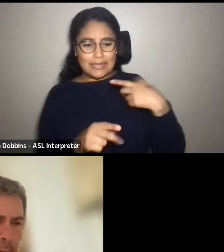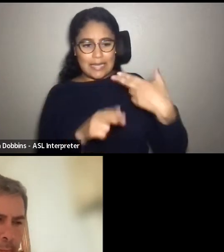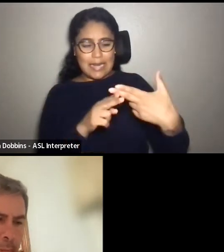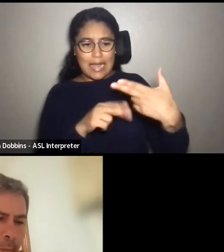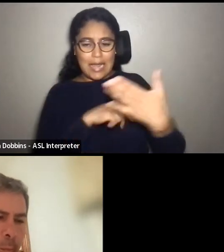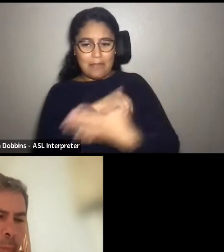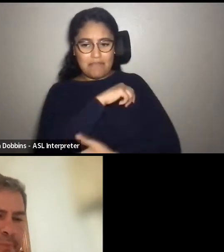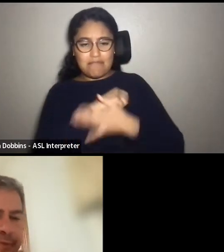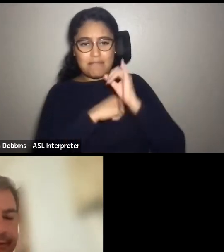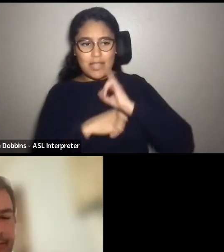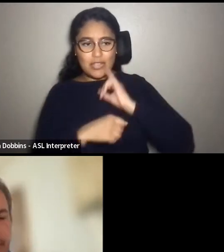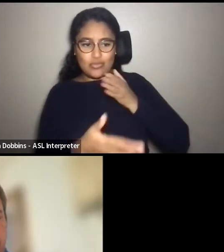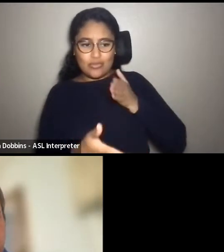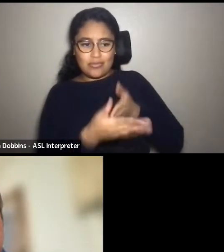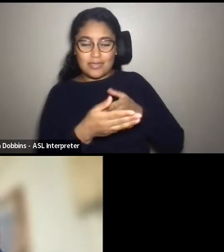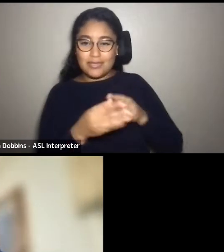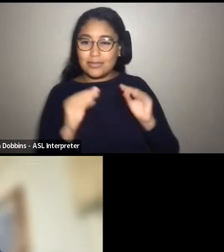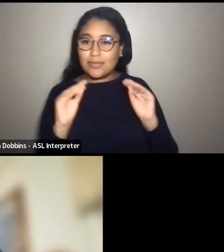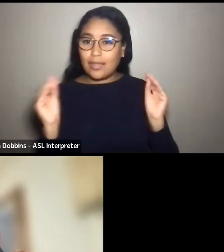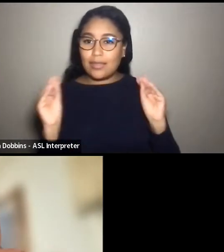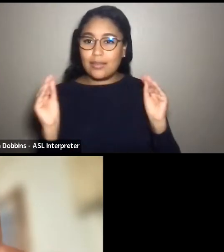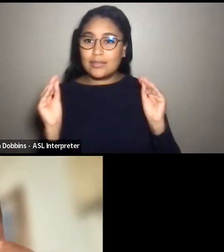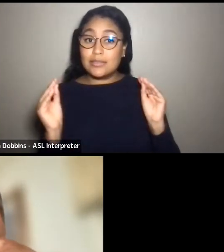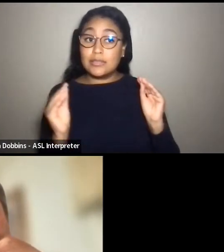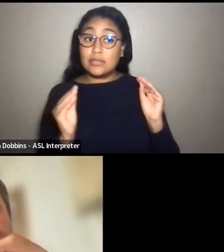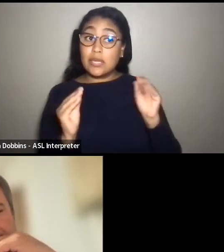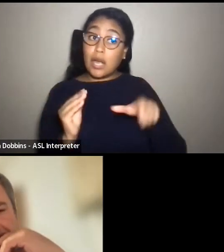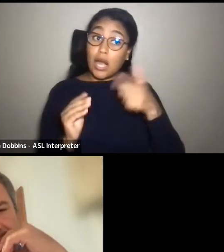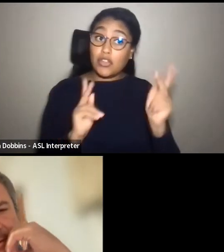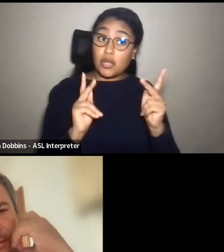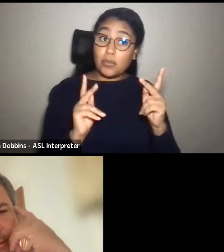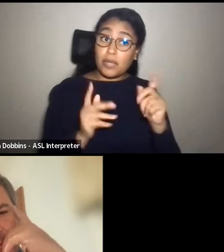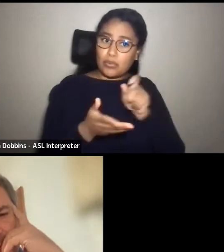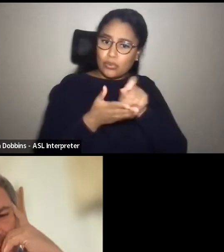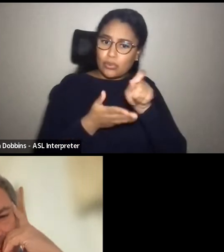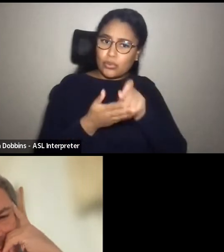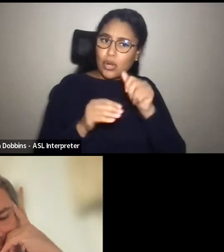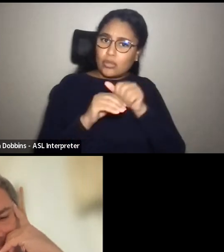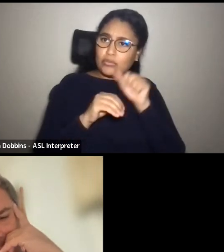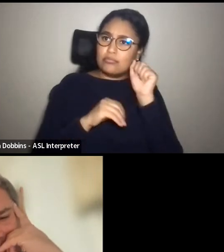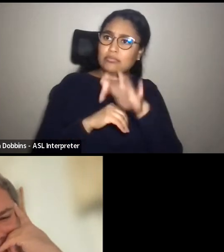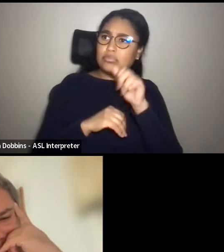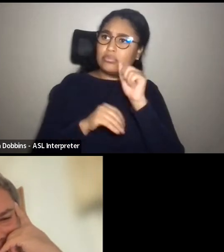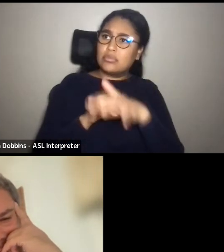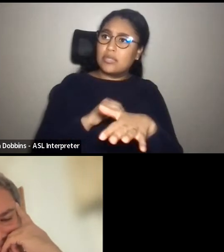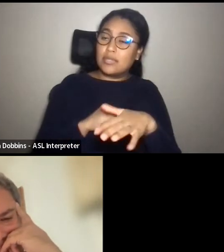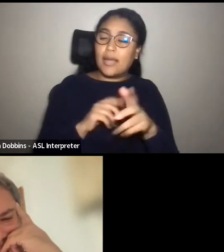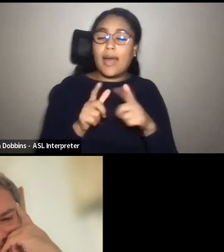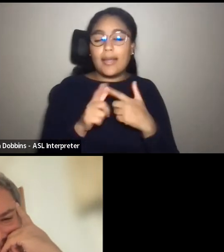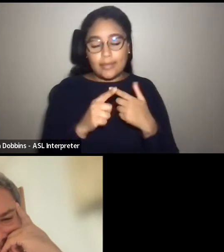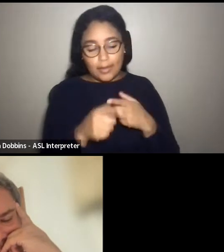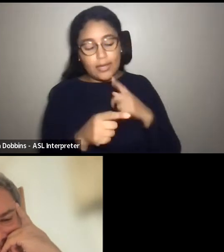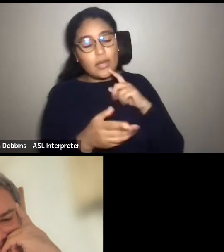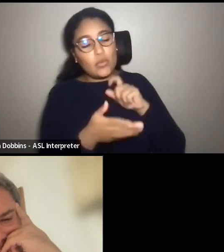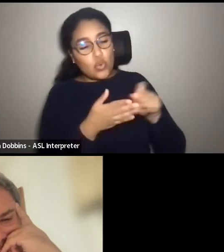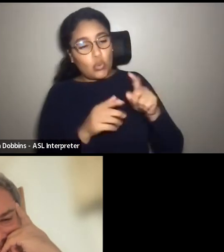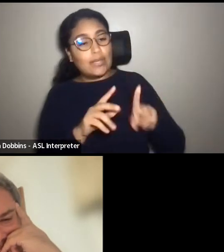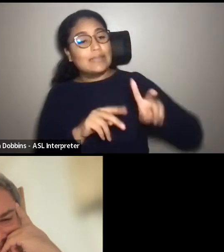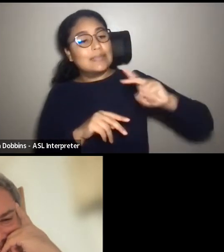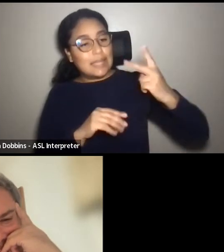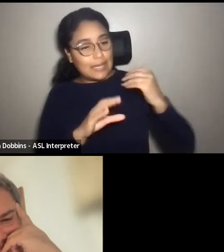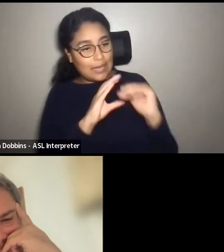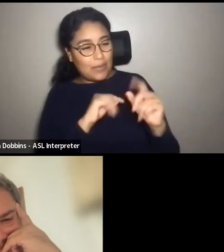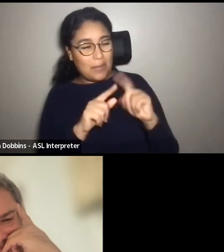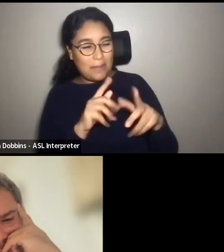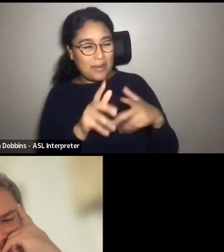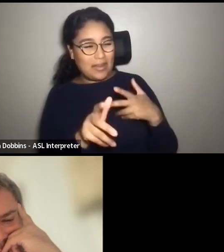Israel. I was glad to see that others called it out and wrote in, and the superintendent sent a follow-up message. Yet his